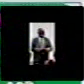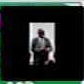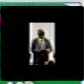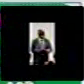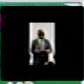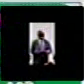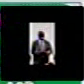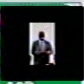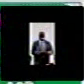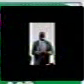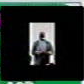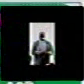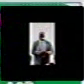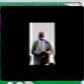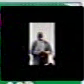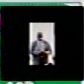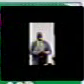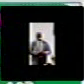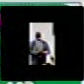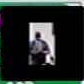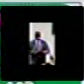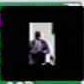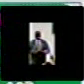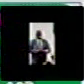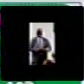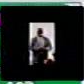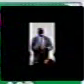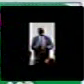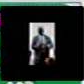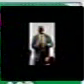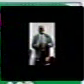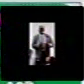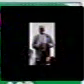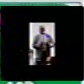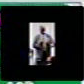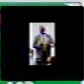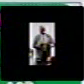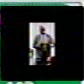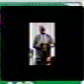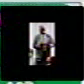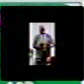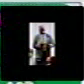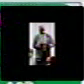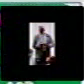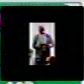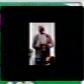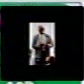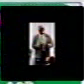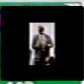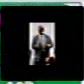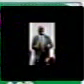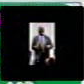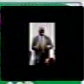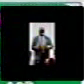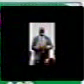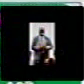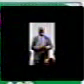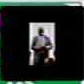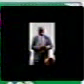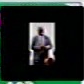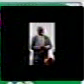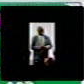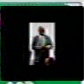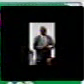miracle by the hands of, it's no more Paul. Paul is gone. Who is this now? Who is this now? Tell me